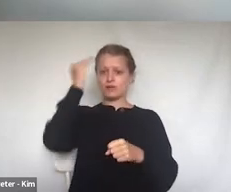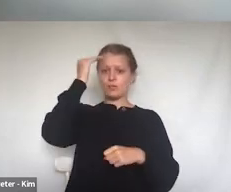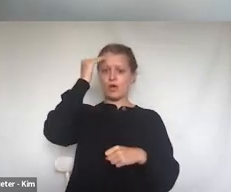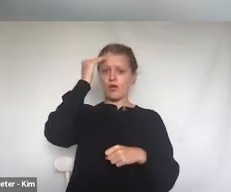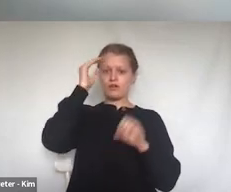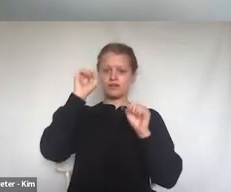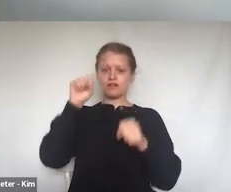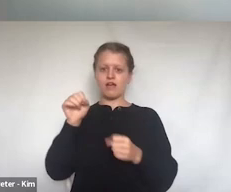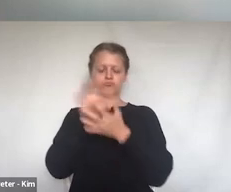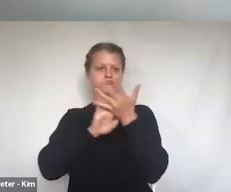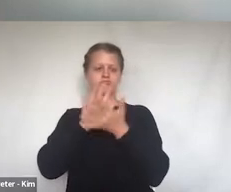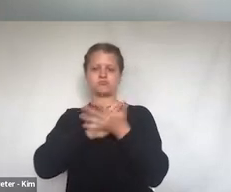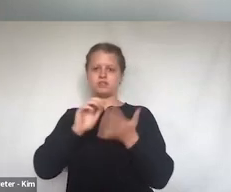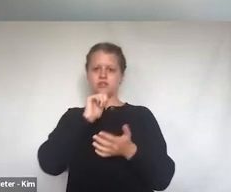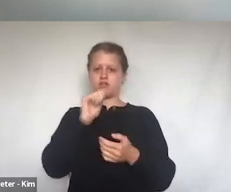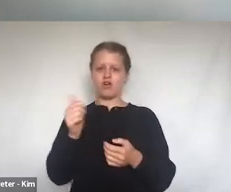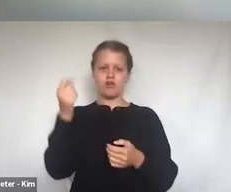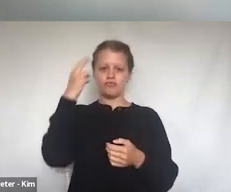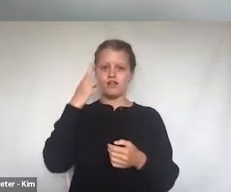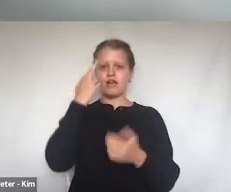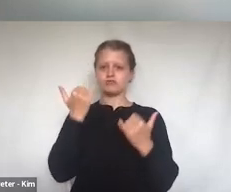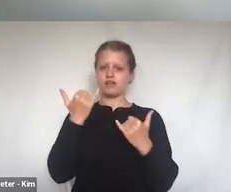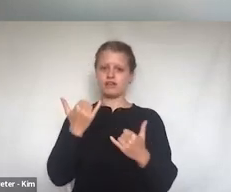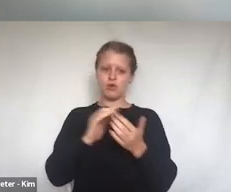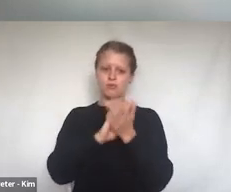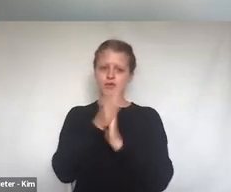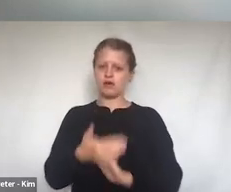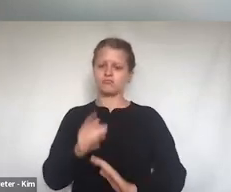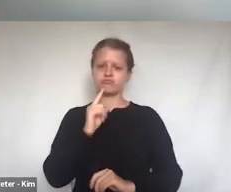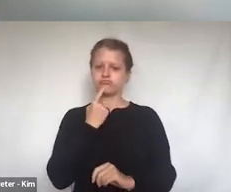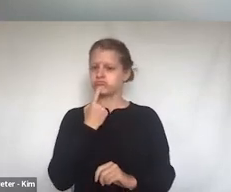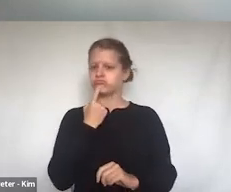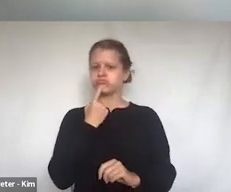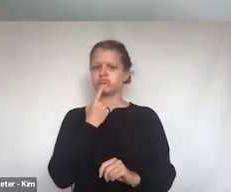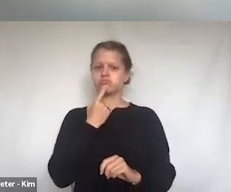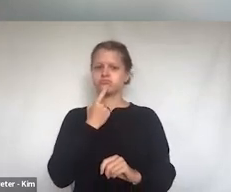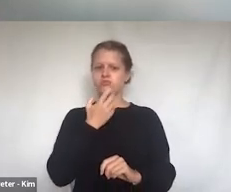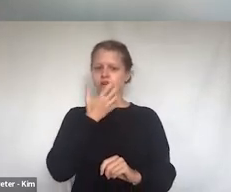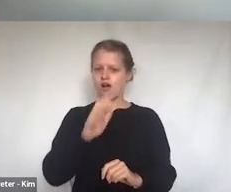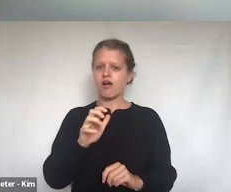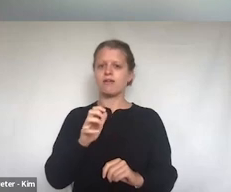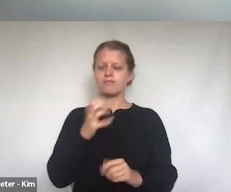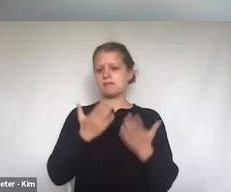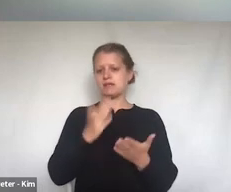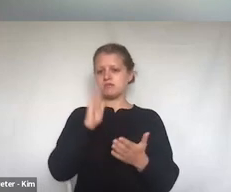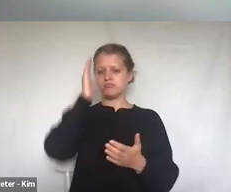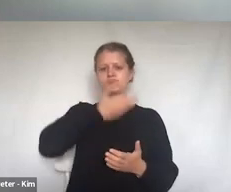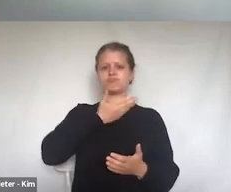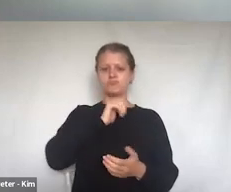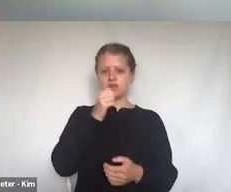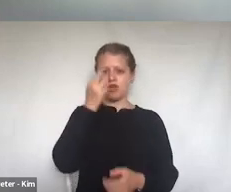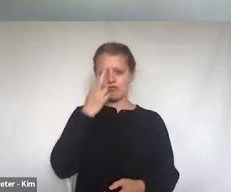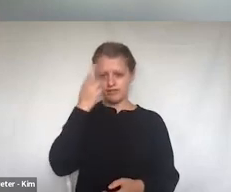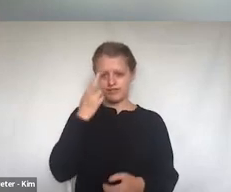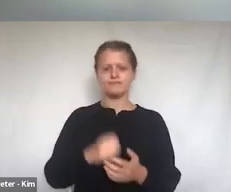the social issues that I described in terms of challenges accessing a cooler space. one thing that was found in studies from BC Centre